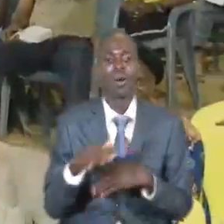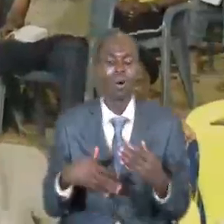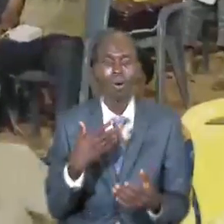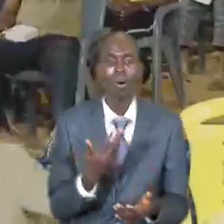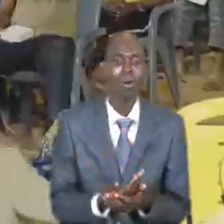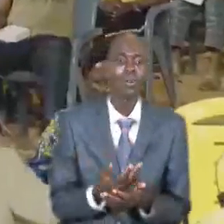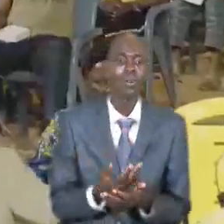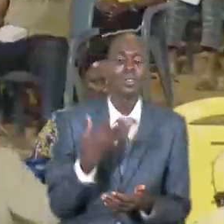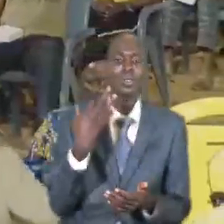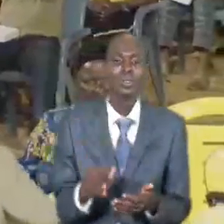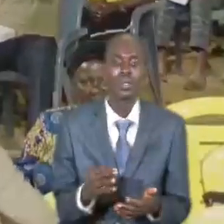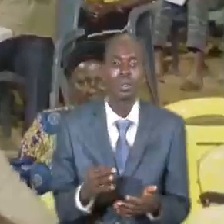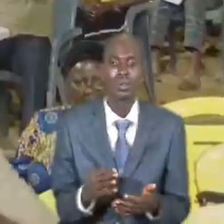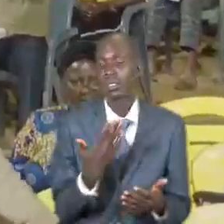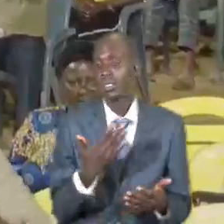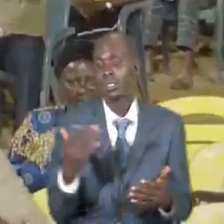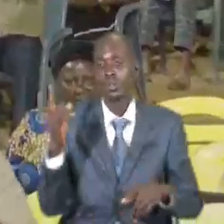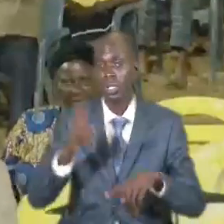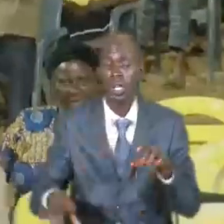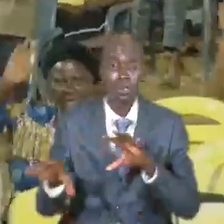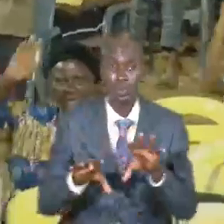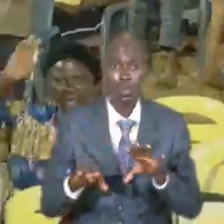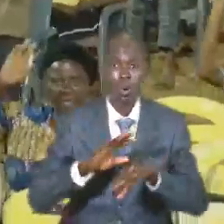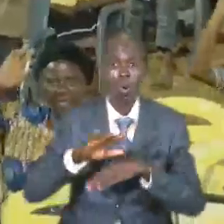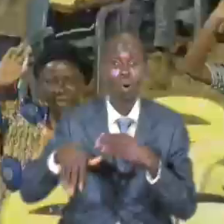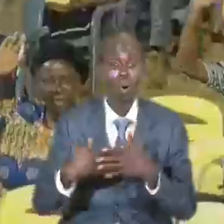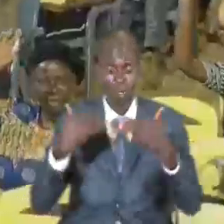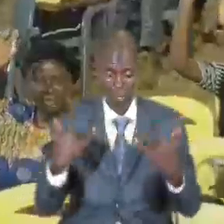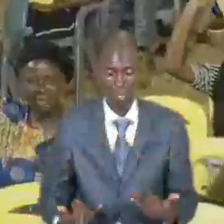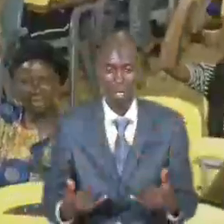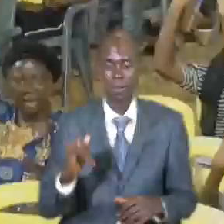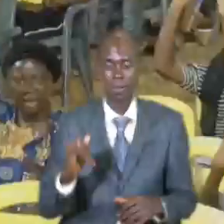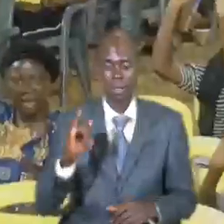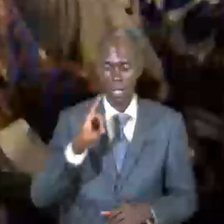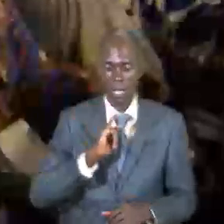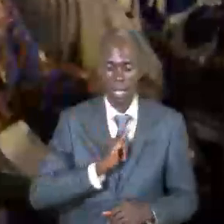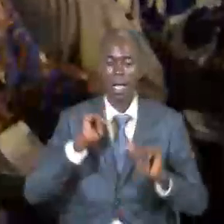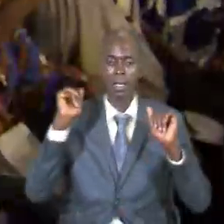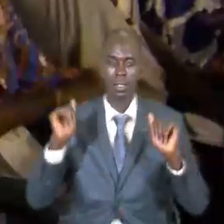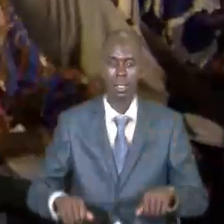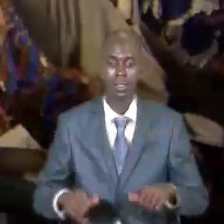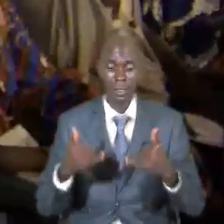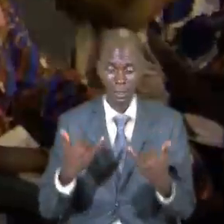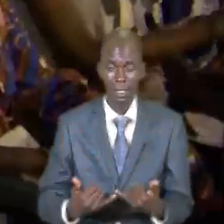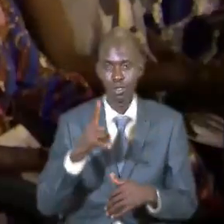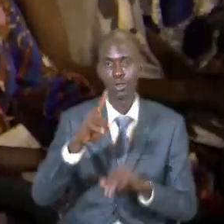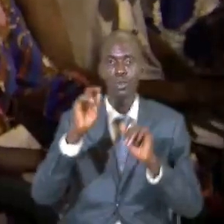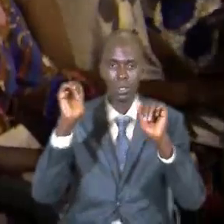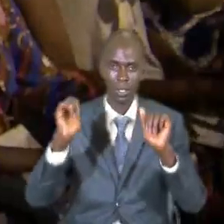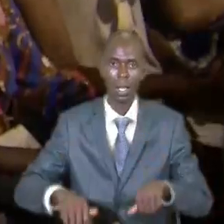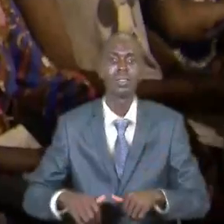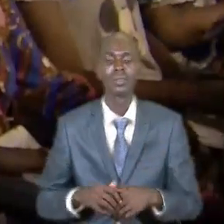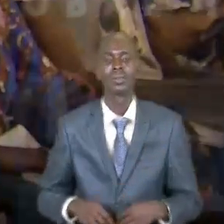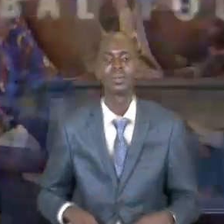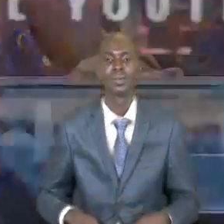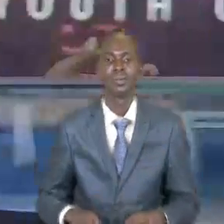can. Where are you? Now you can. How will that happen?